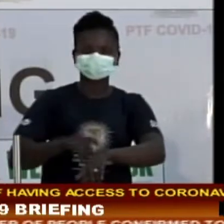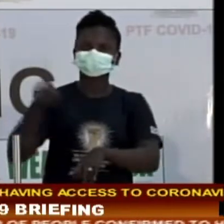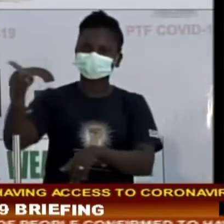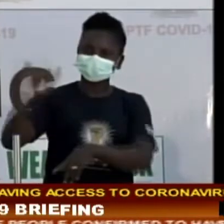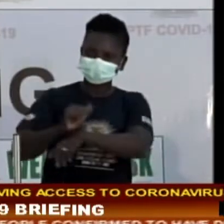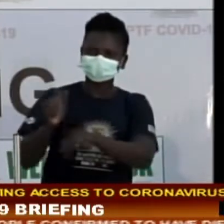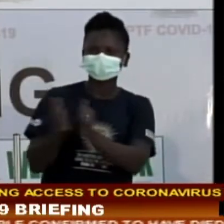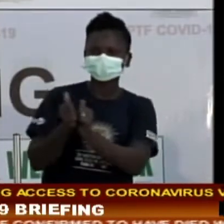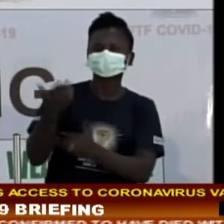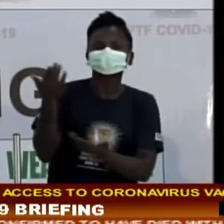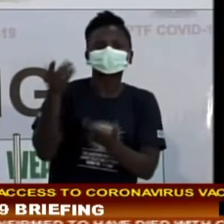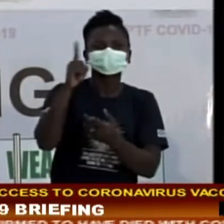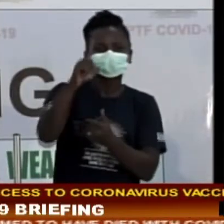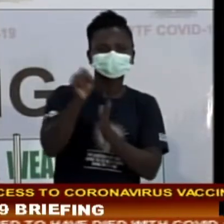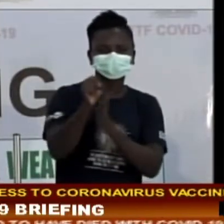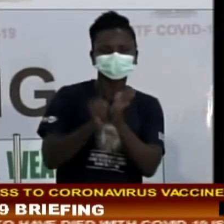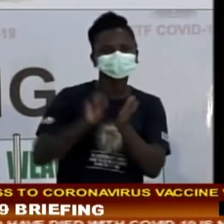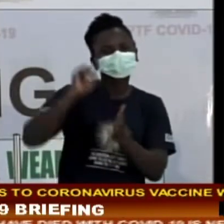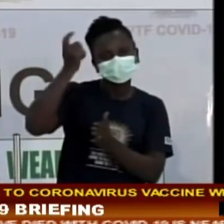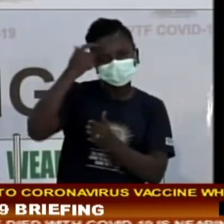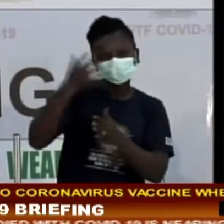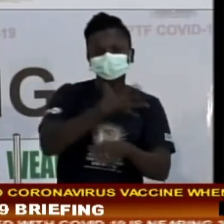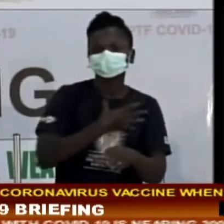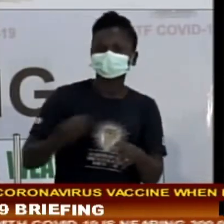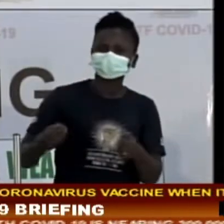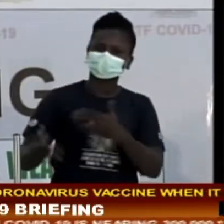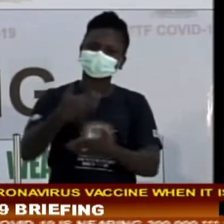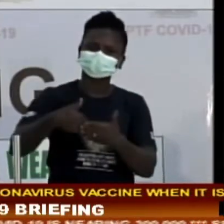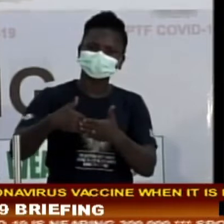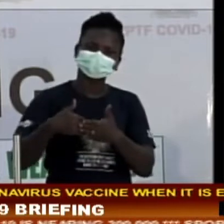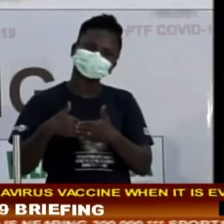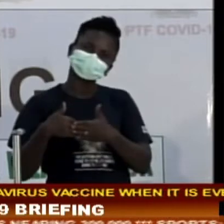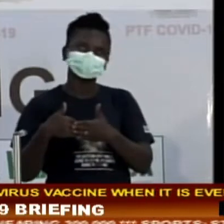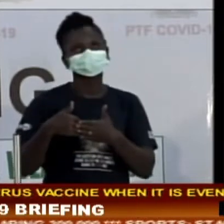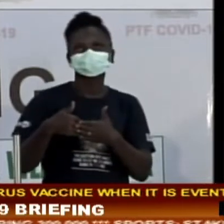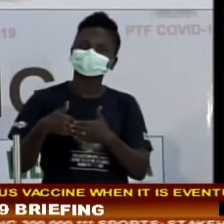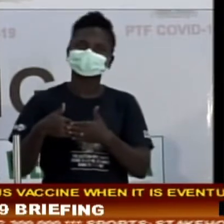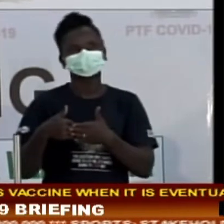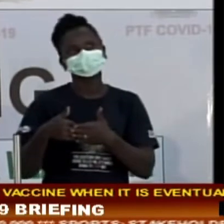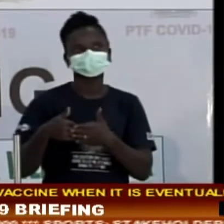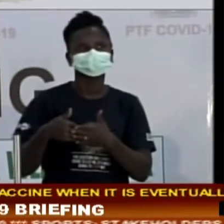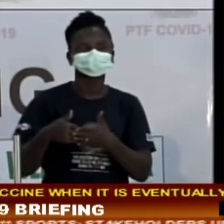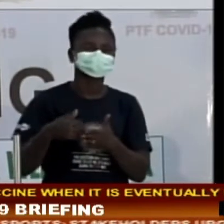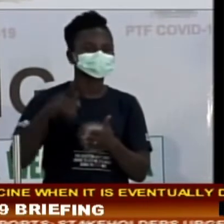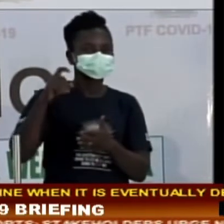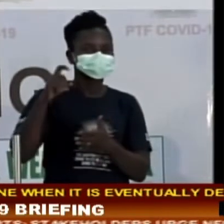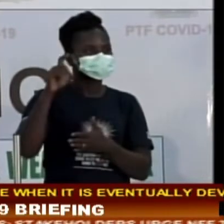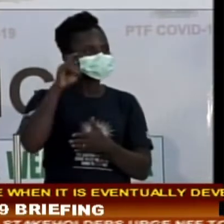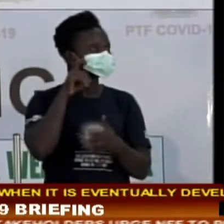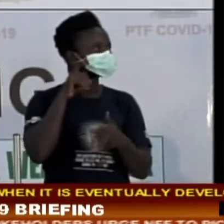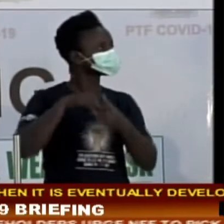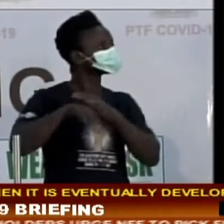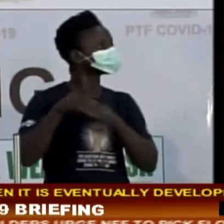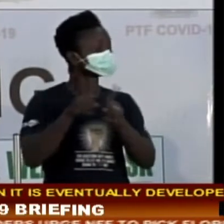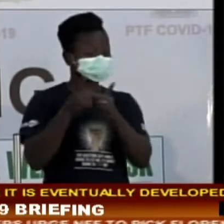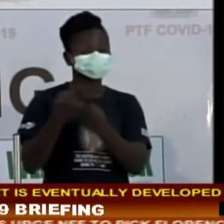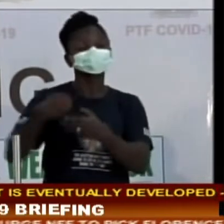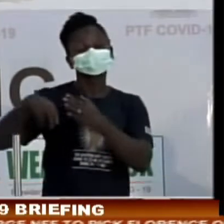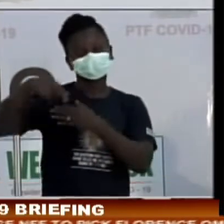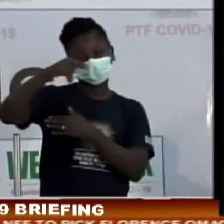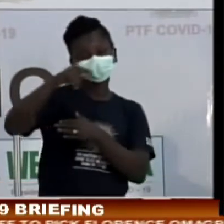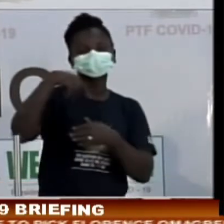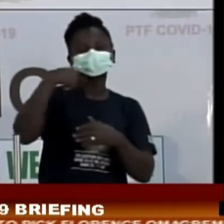state Governors and all sex in the north who may want